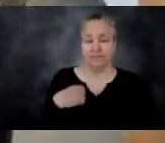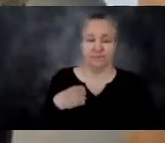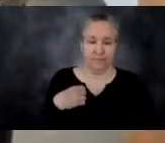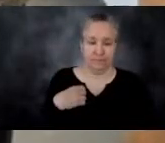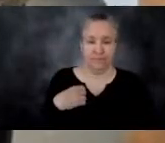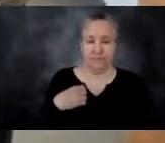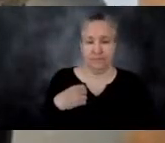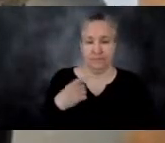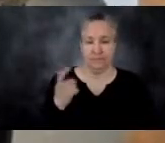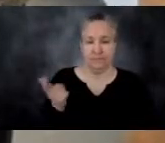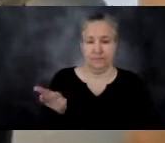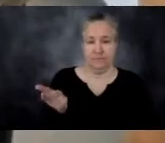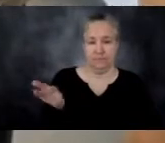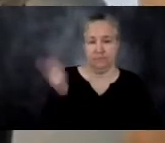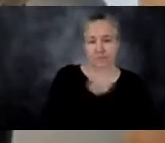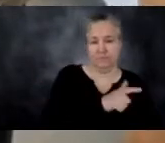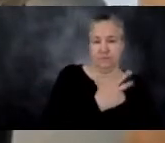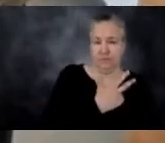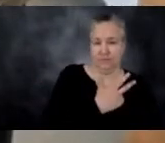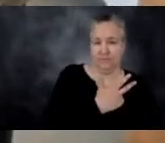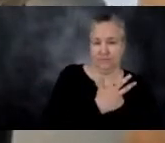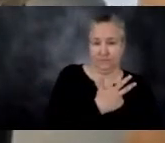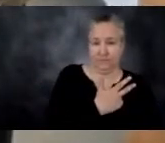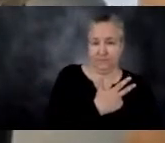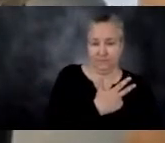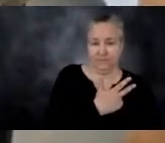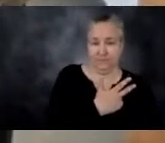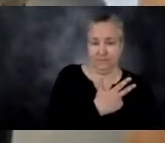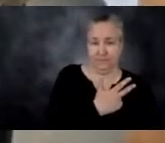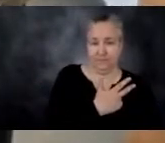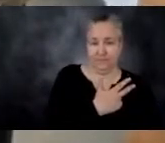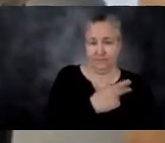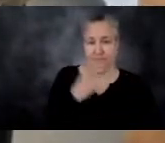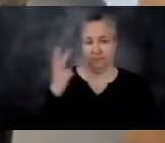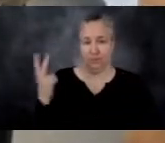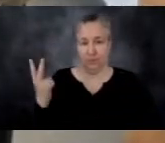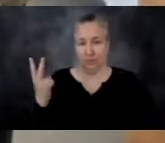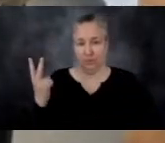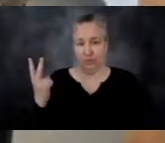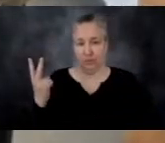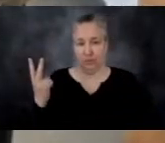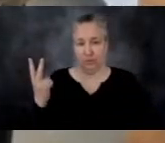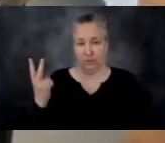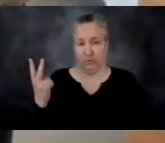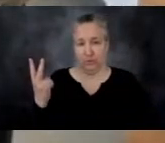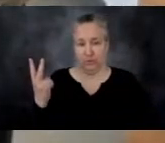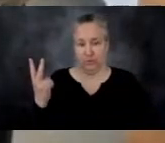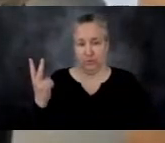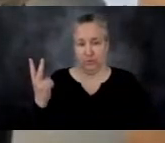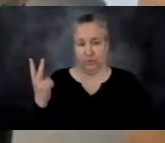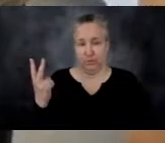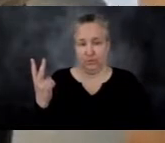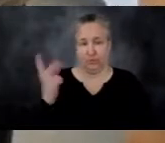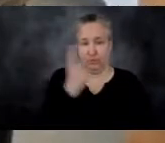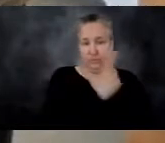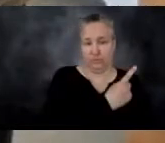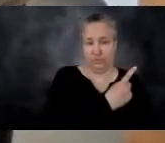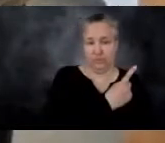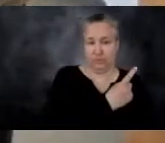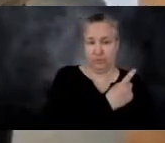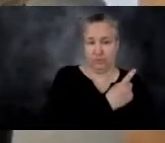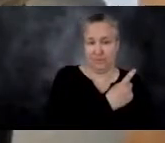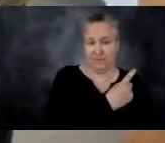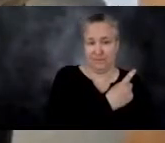kick, three, up, kick, last two, up, kick, one